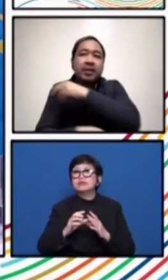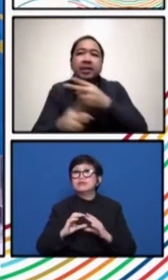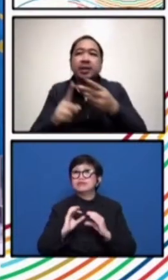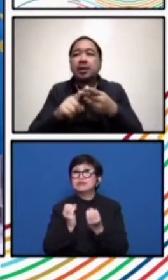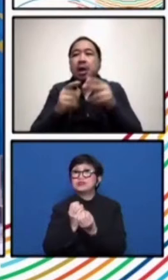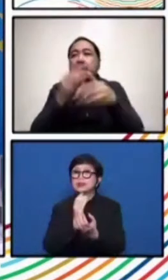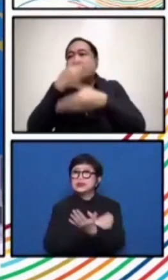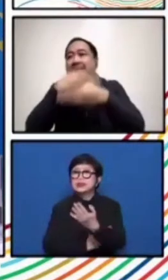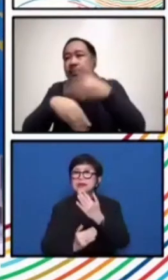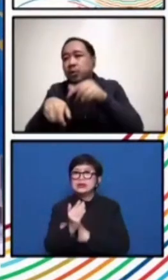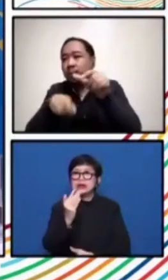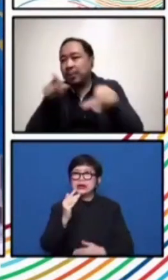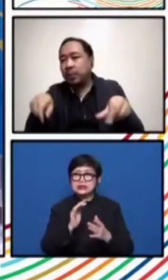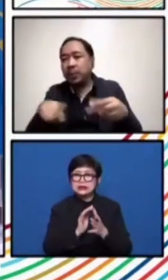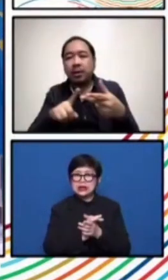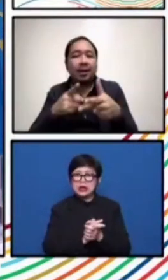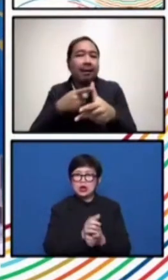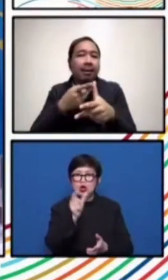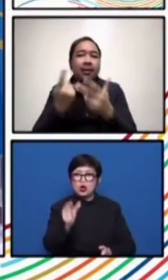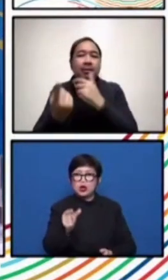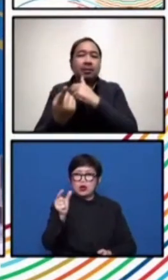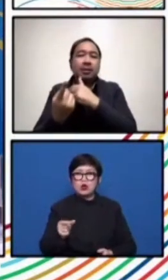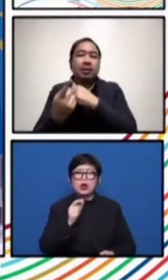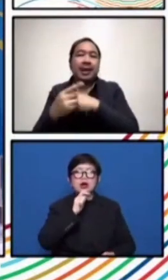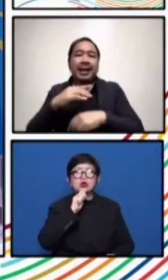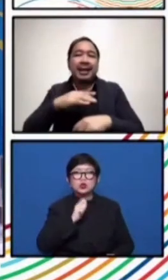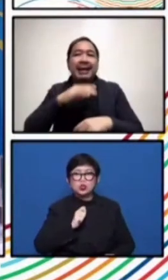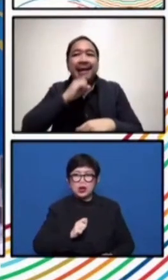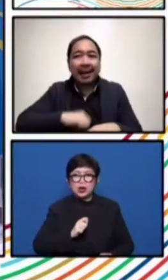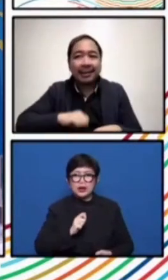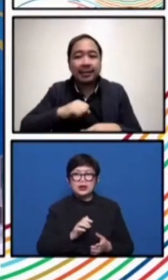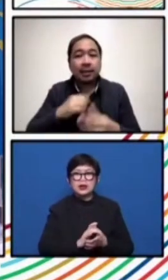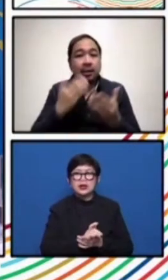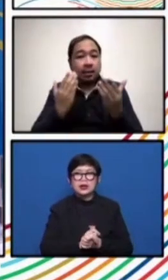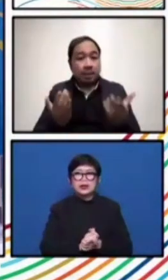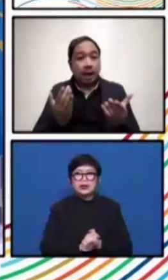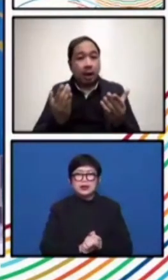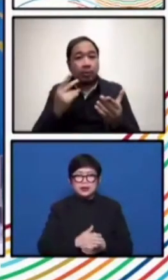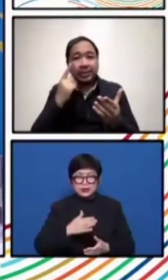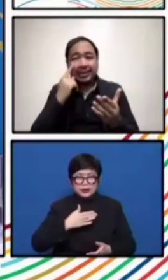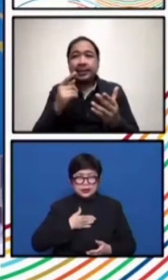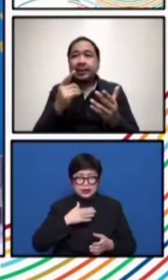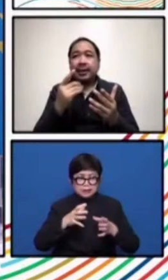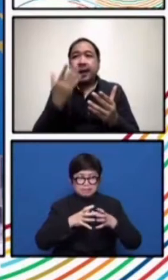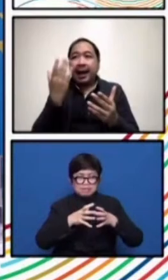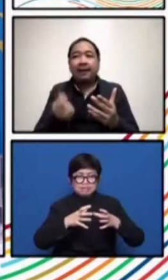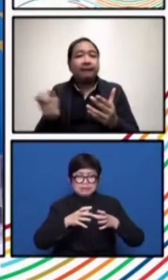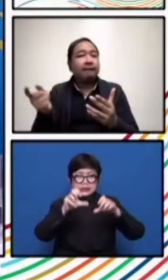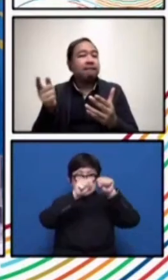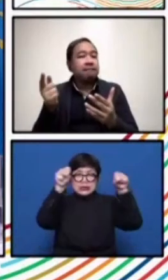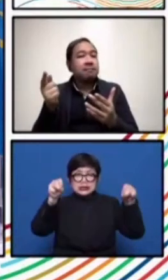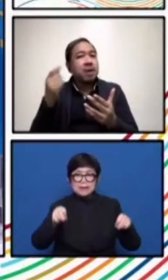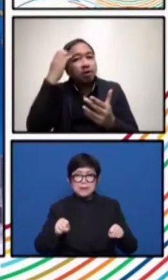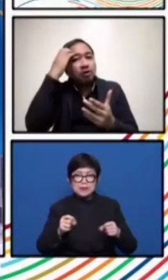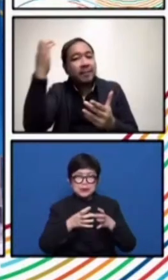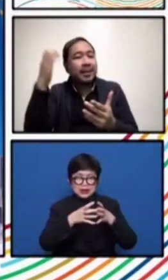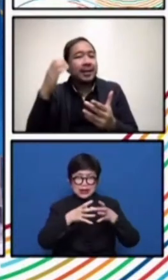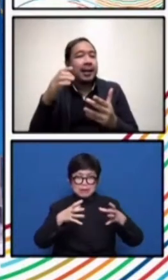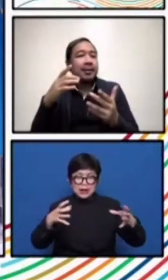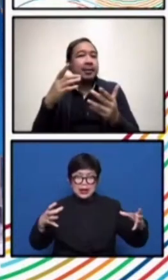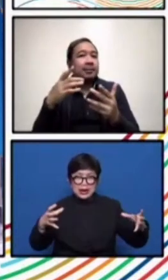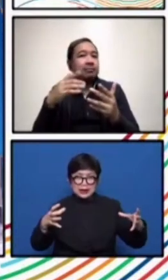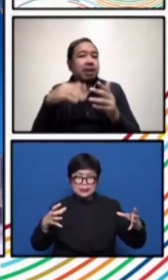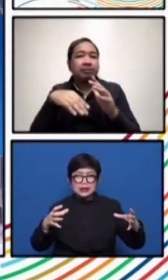with the assistant of the World Bank and the government we are now developing a mi system which are with a social registry